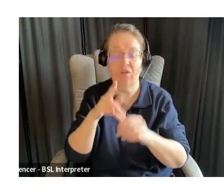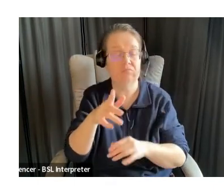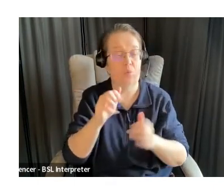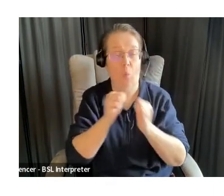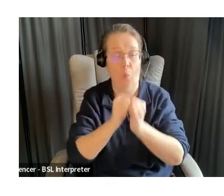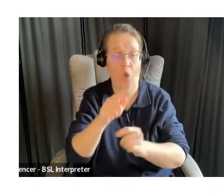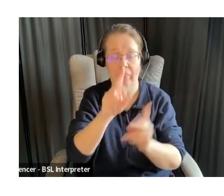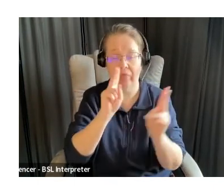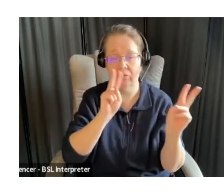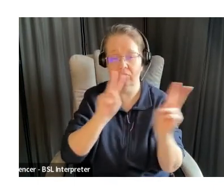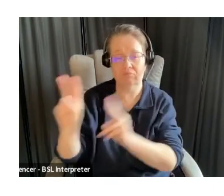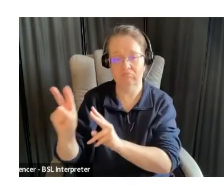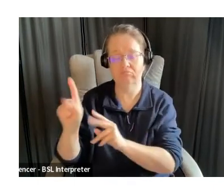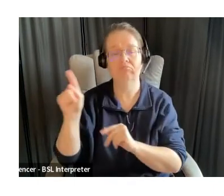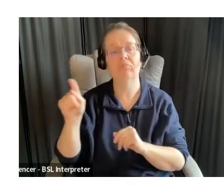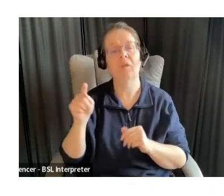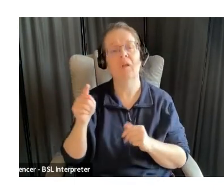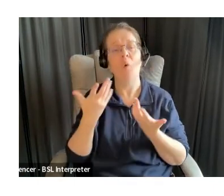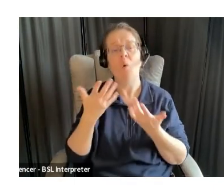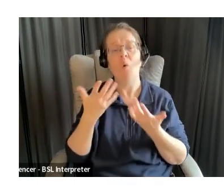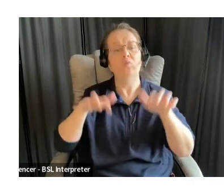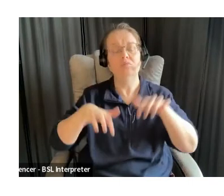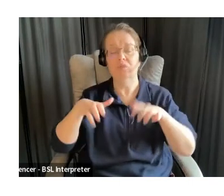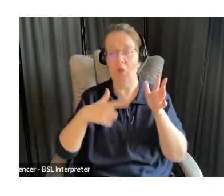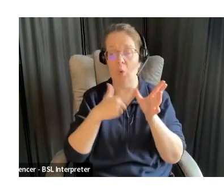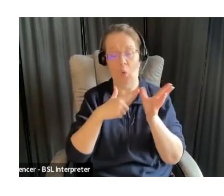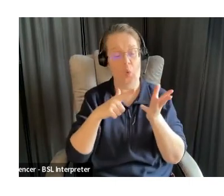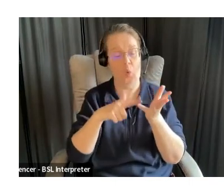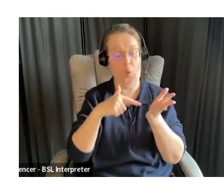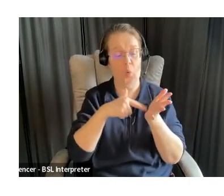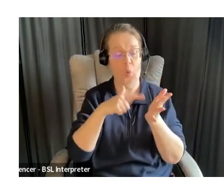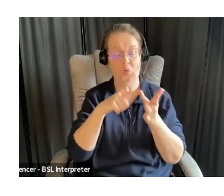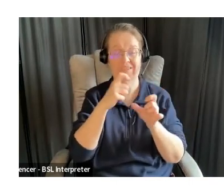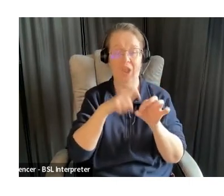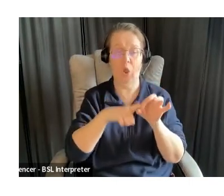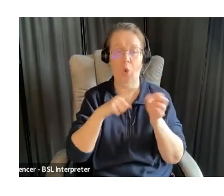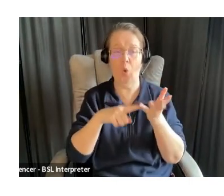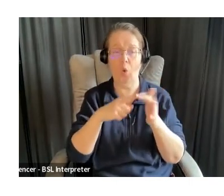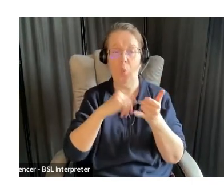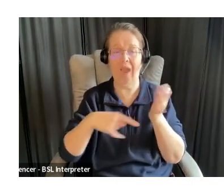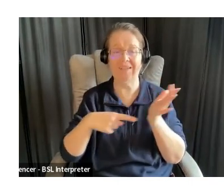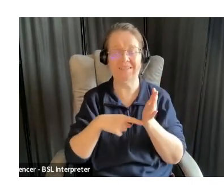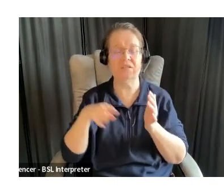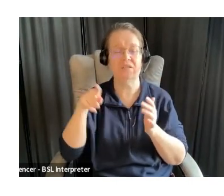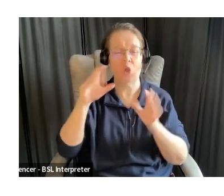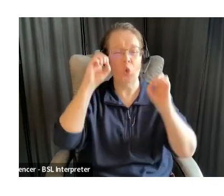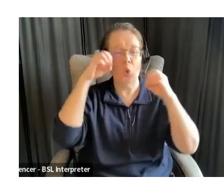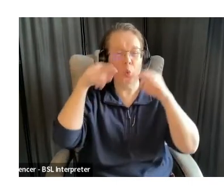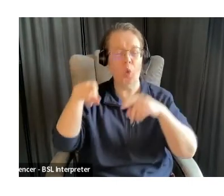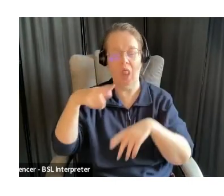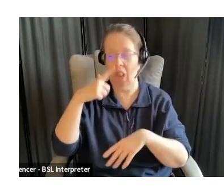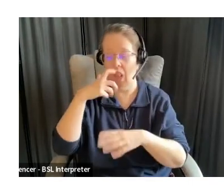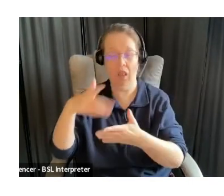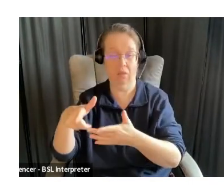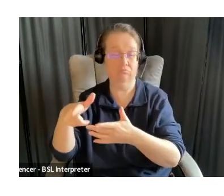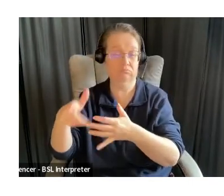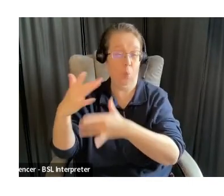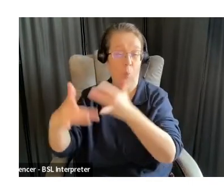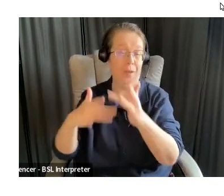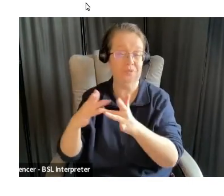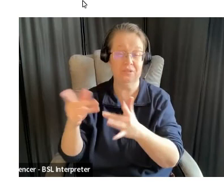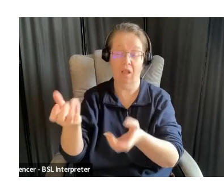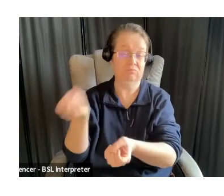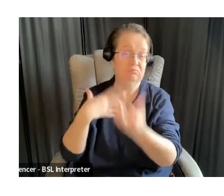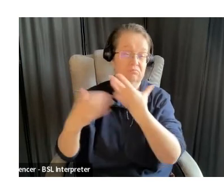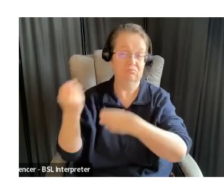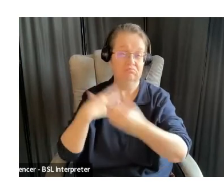out, or you can simply just type in AutoQuest into Google search, because there's a website that shares and gives you